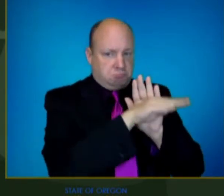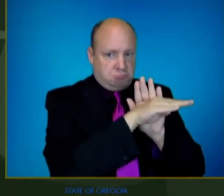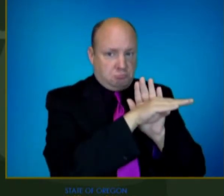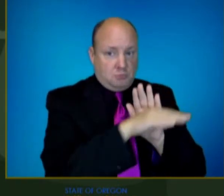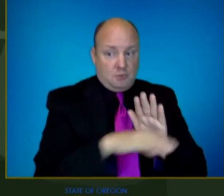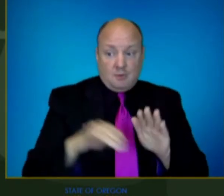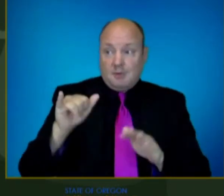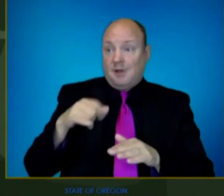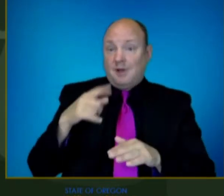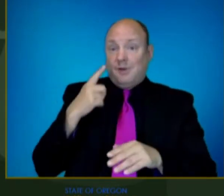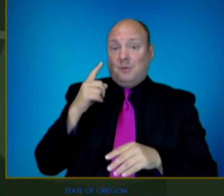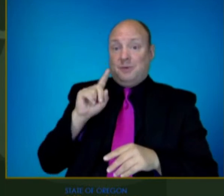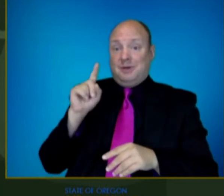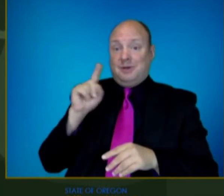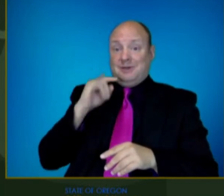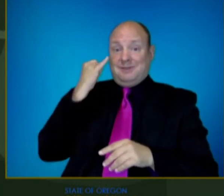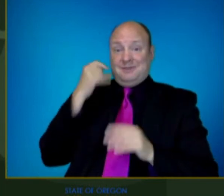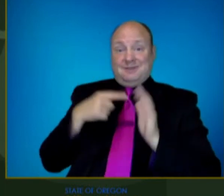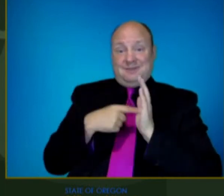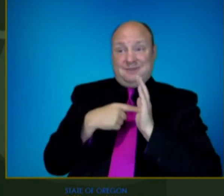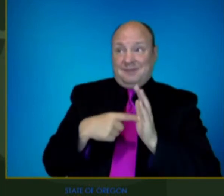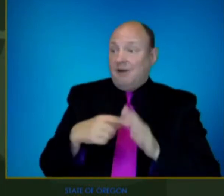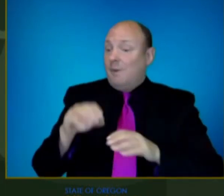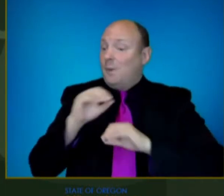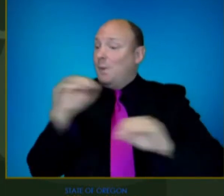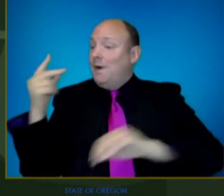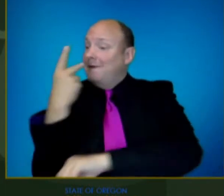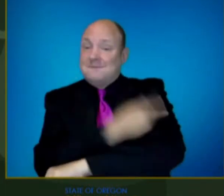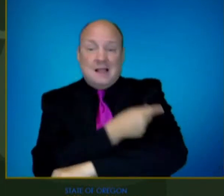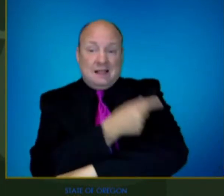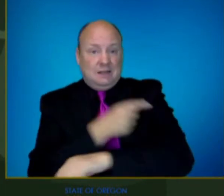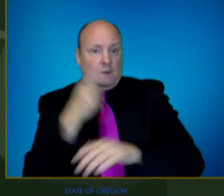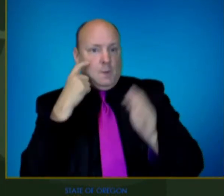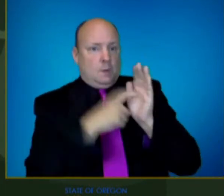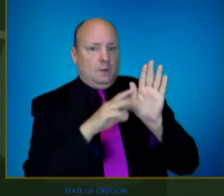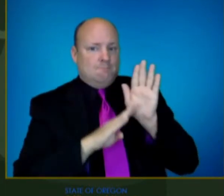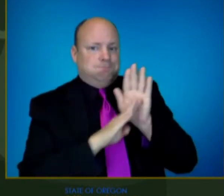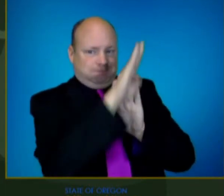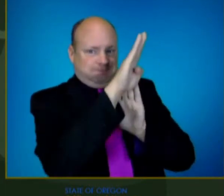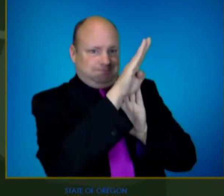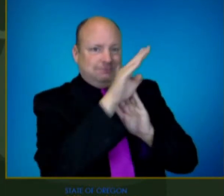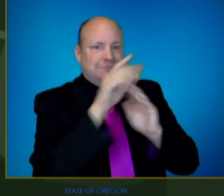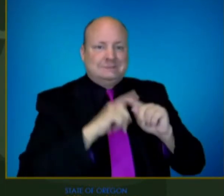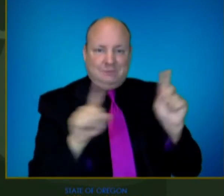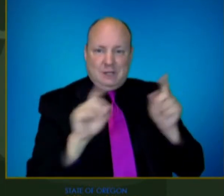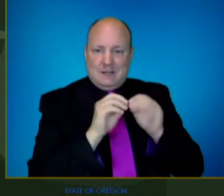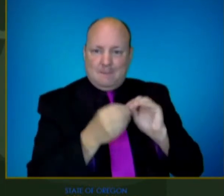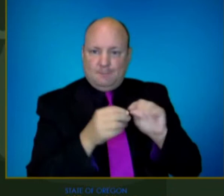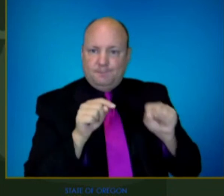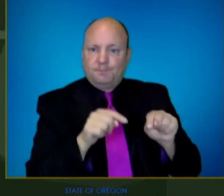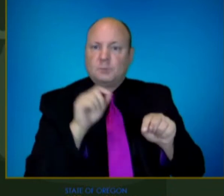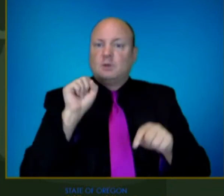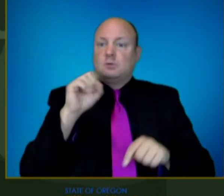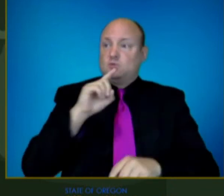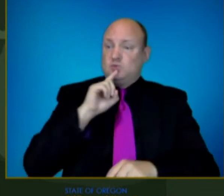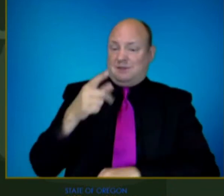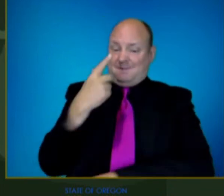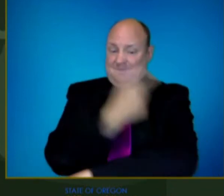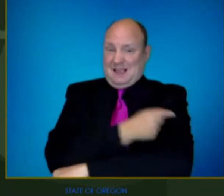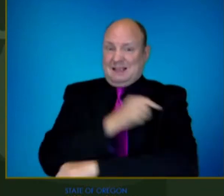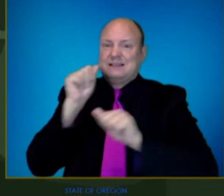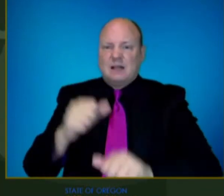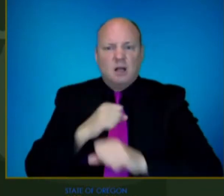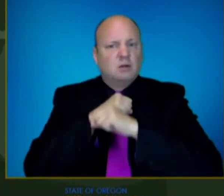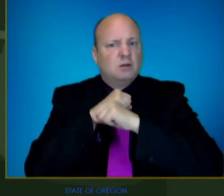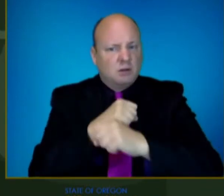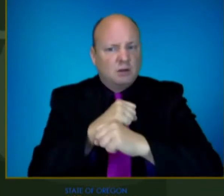steeper rise in hospitalization rates occurred in these counties. Vaccines are preventing serious disease and